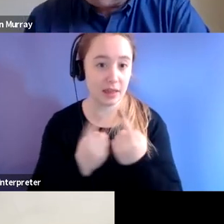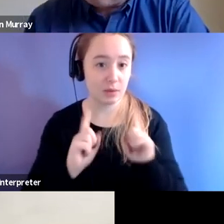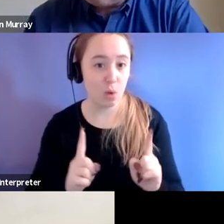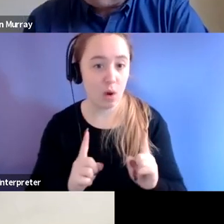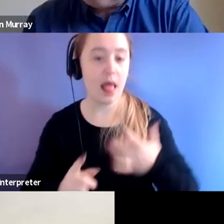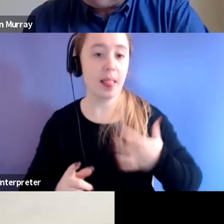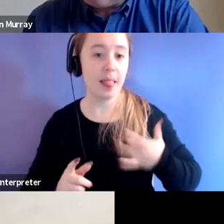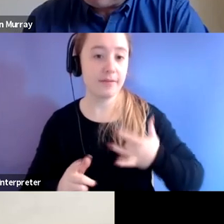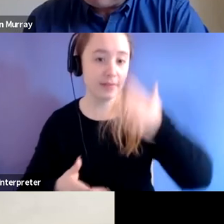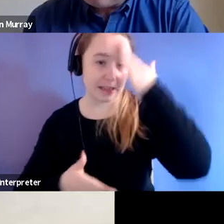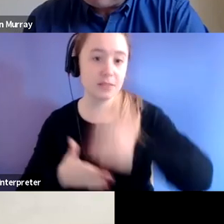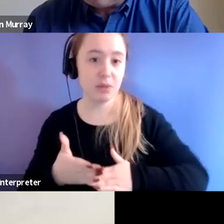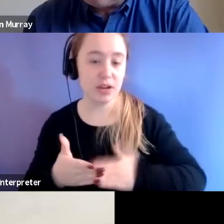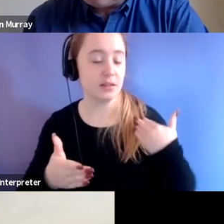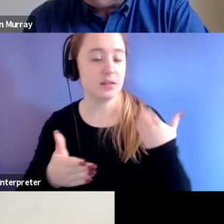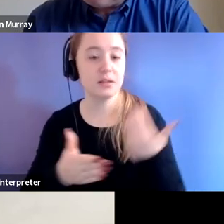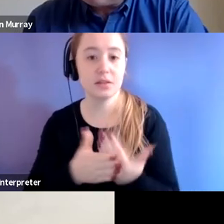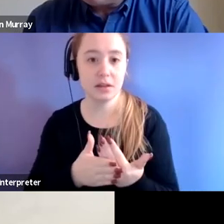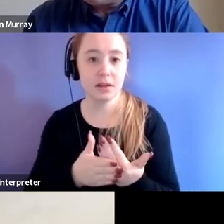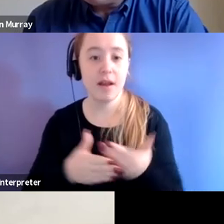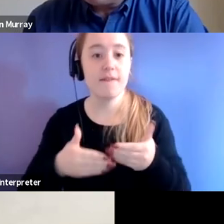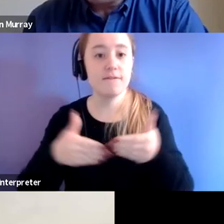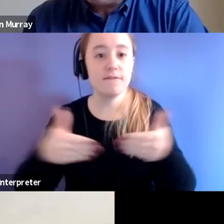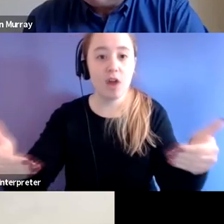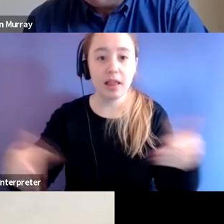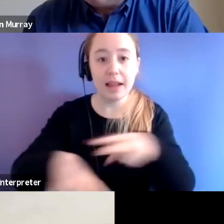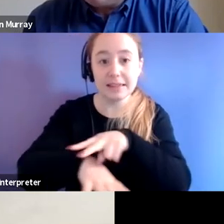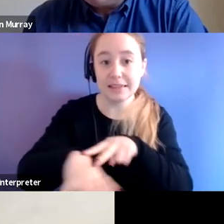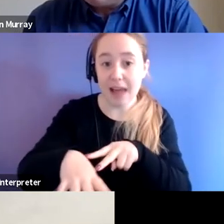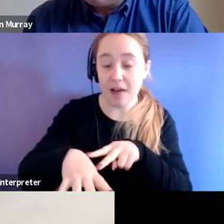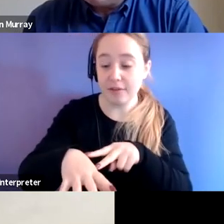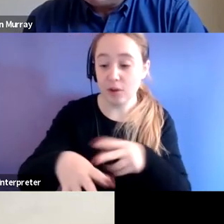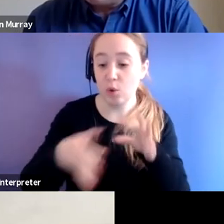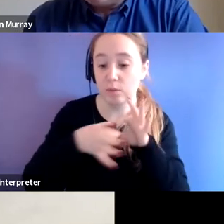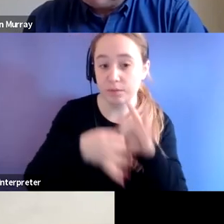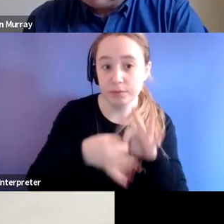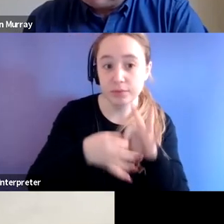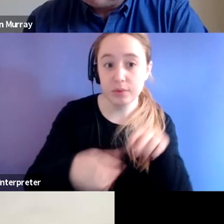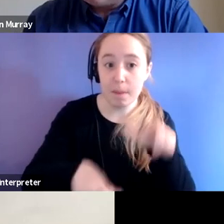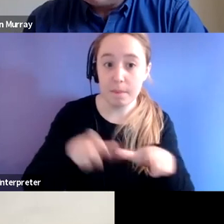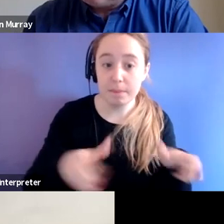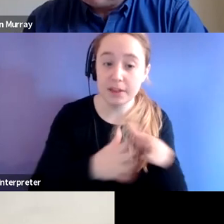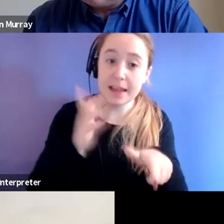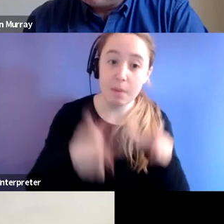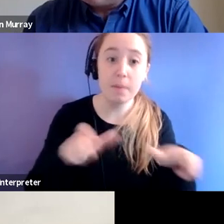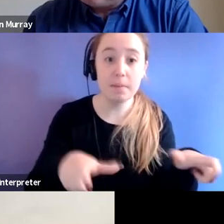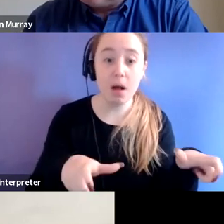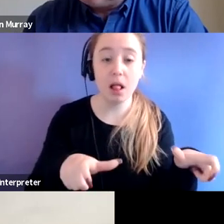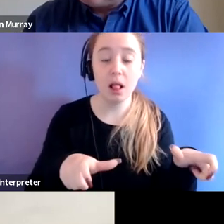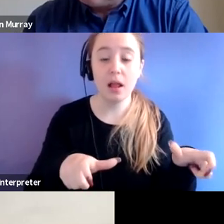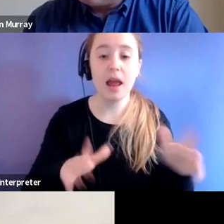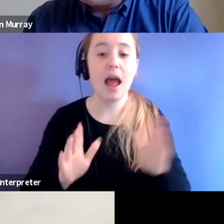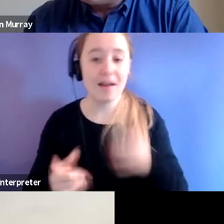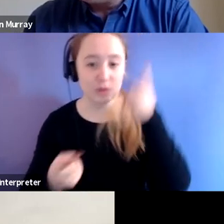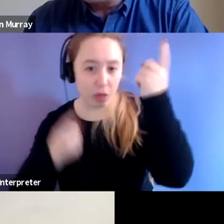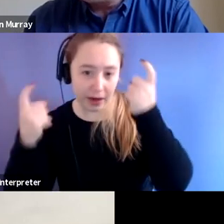about frontline staff who work with those with lived experience as well, and making sure that you think